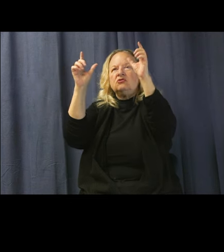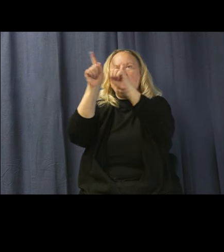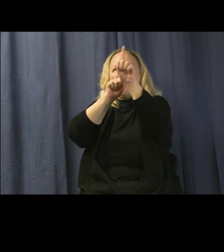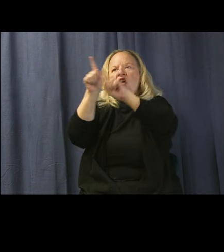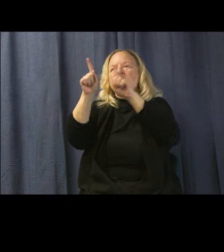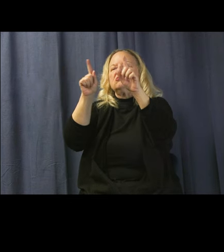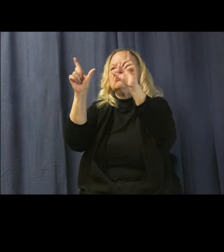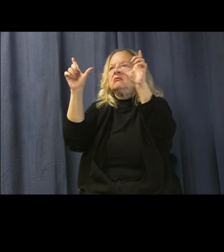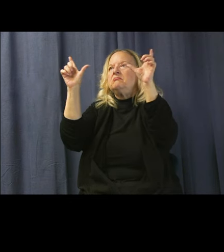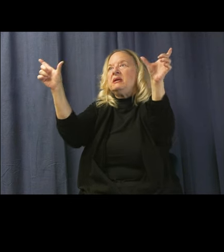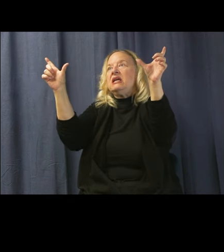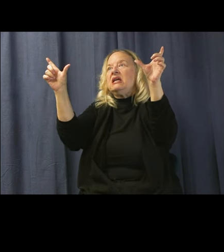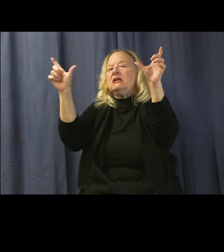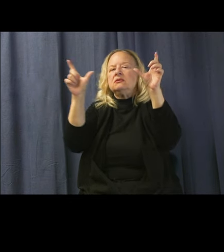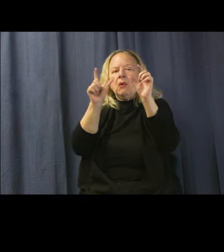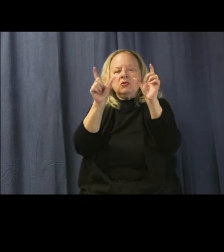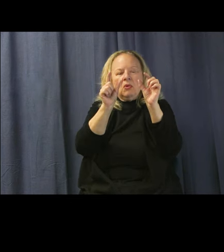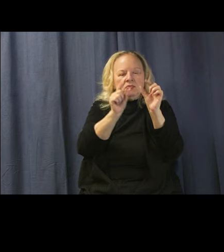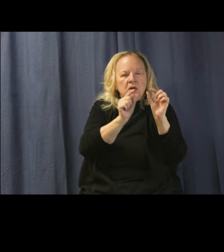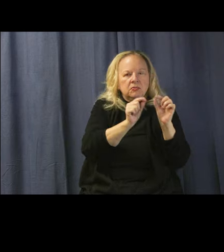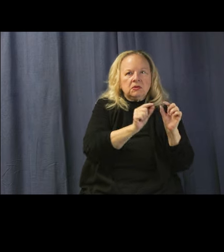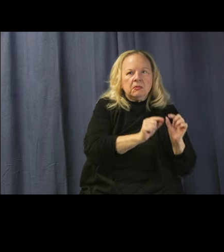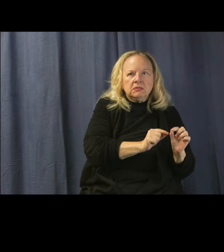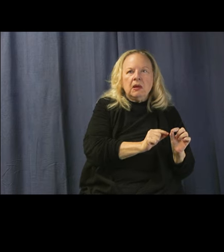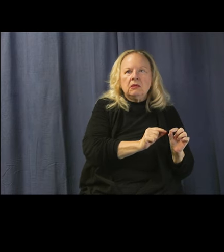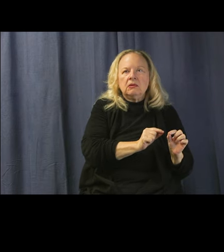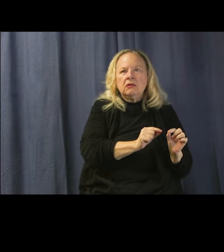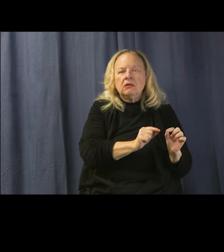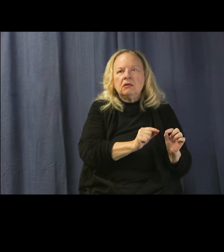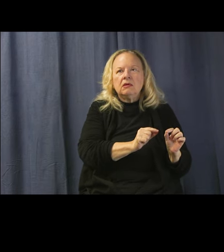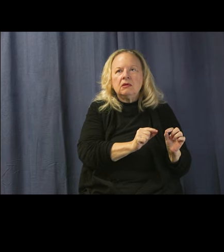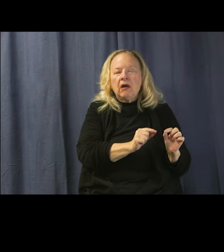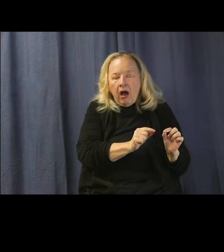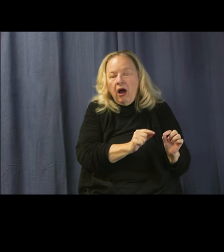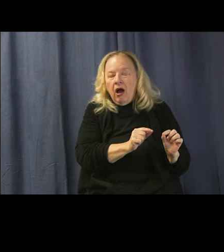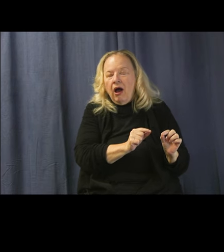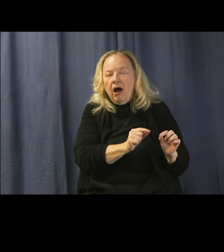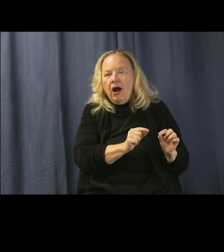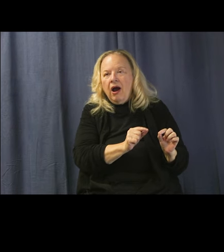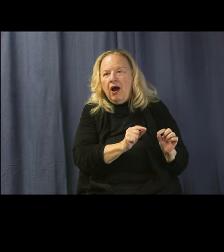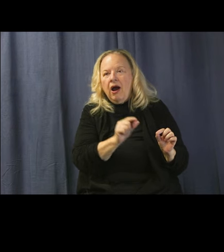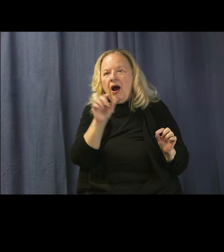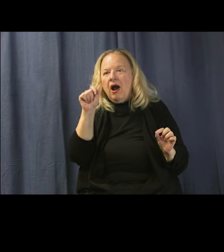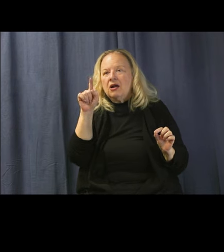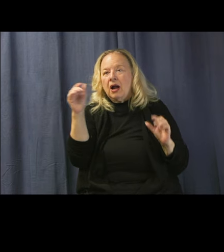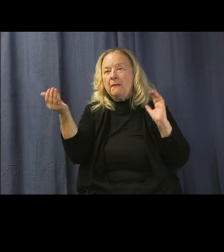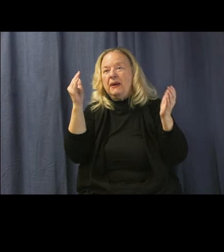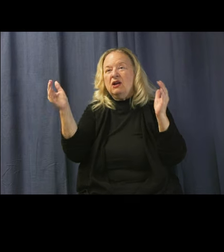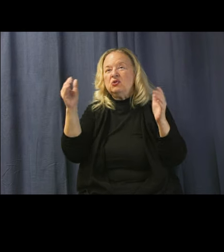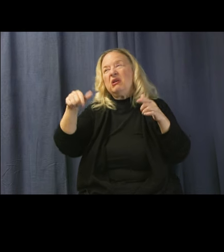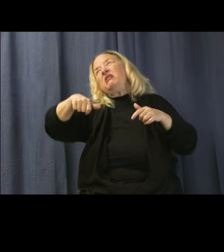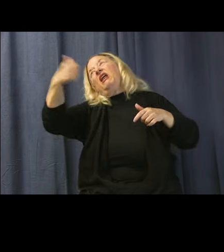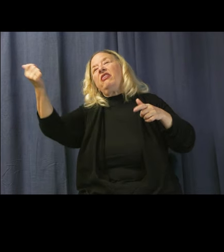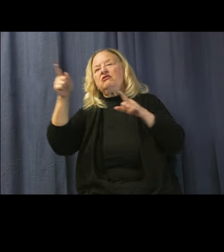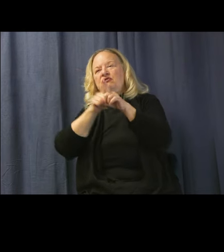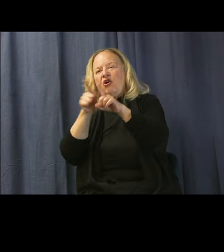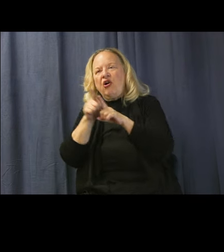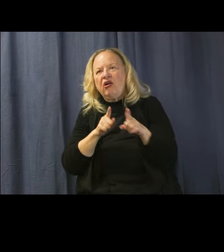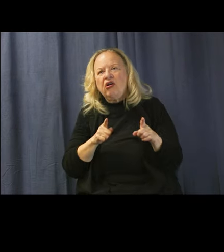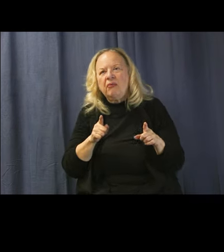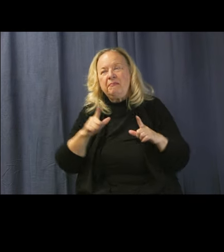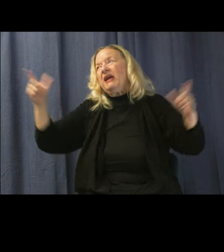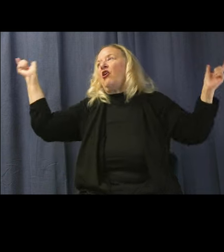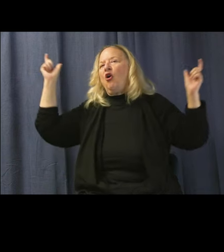Antares. And where are you? Well, here's Antares compared to Canis